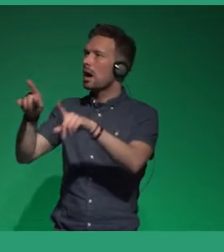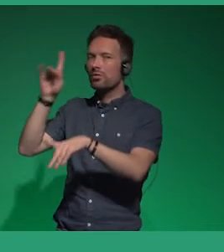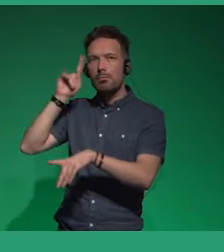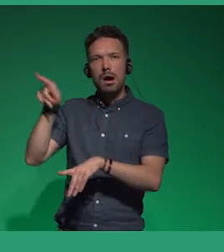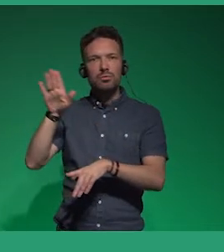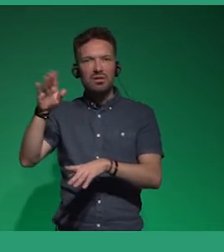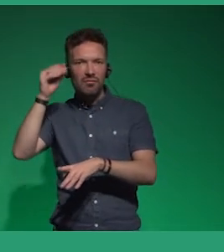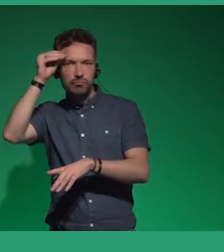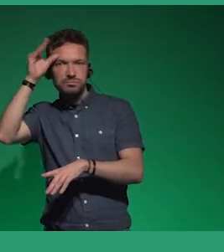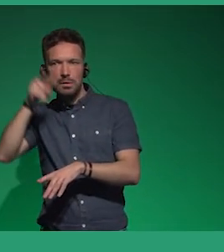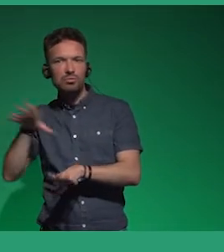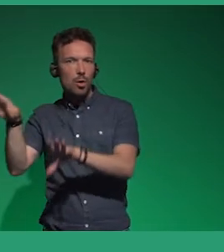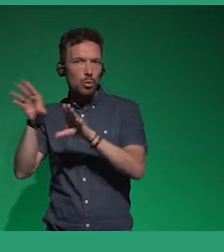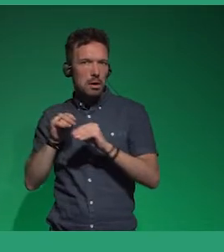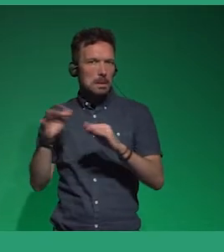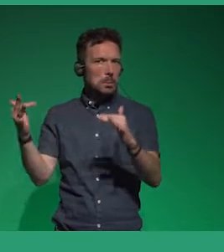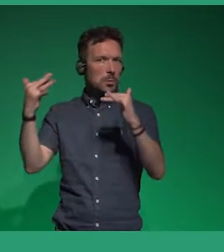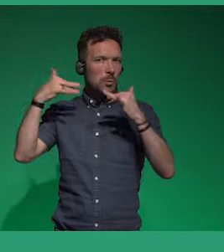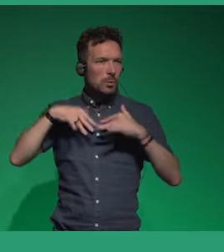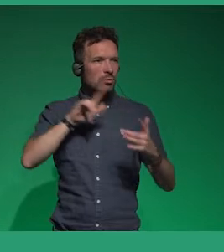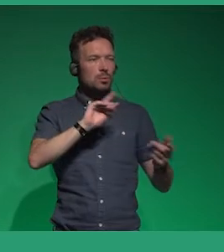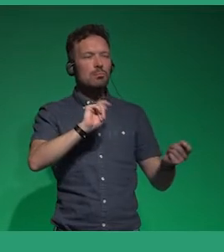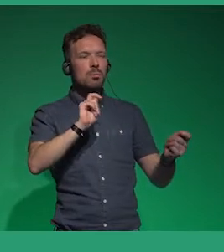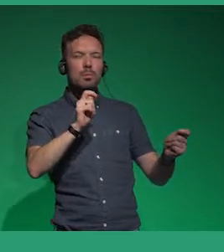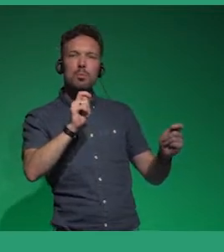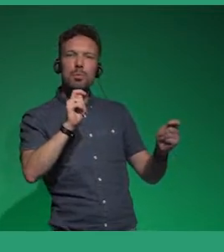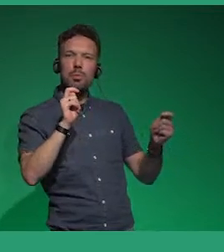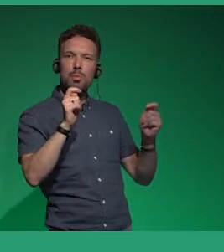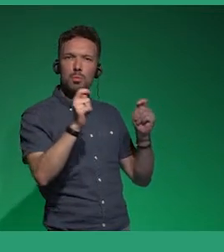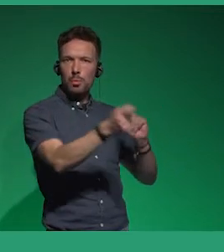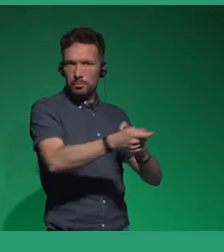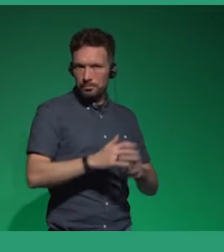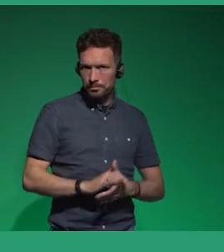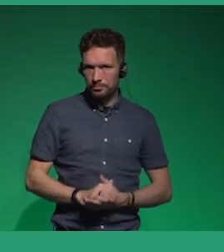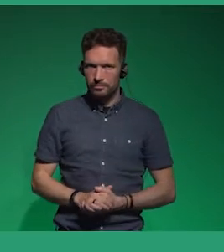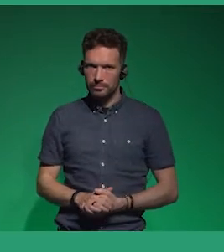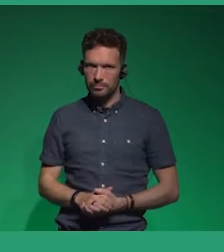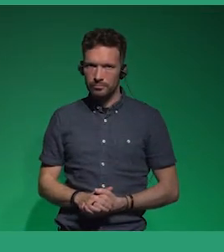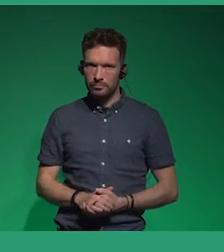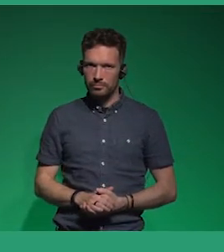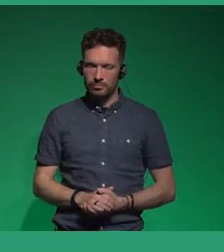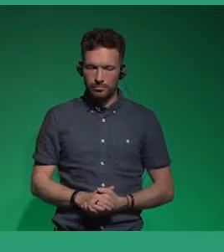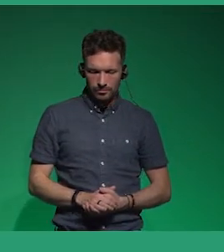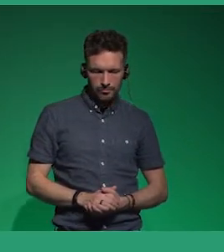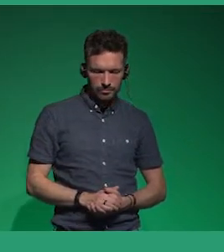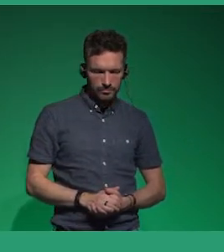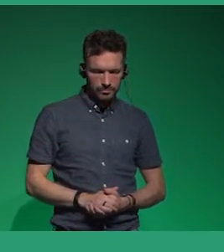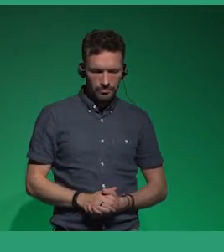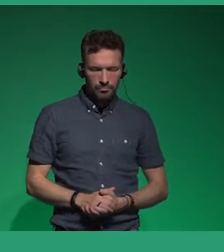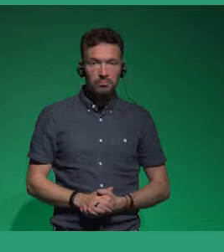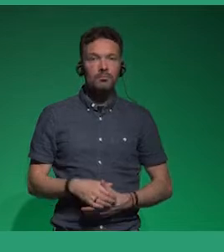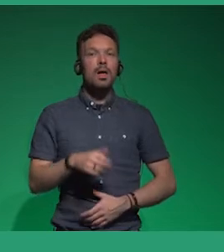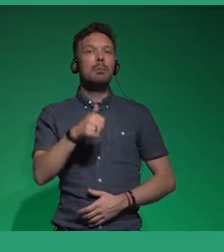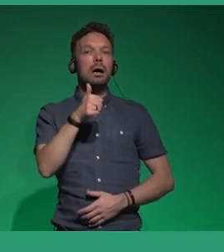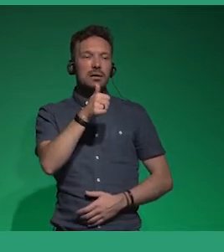CRC, in our research project. Another important aspect is the diversification of the related value